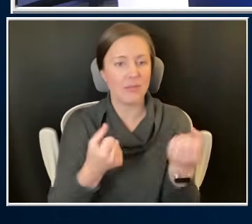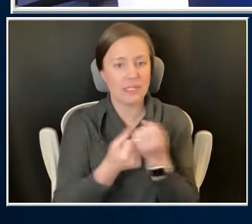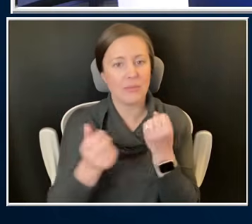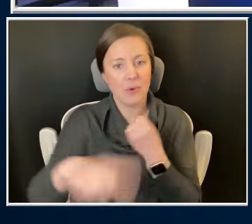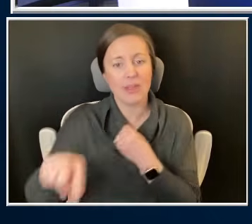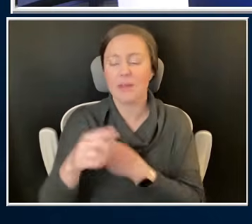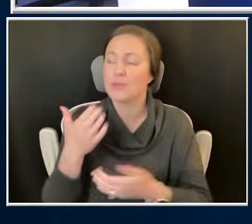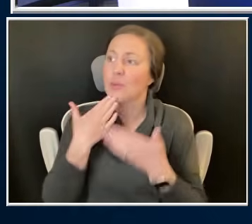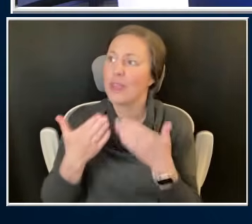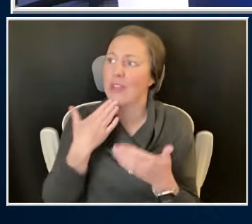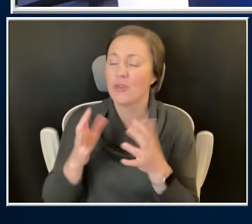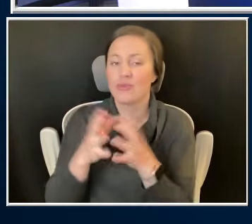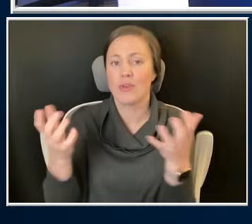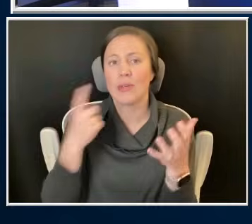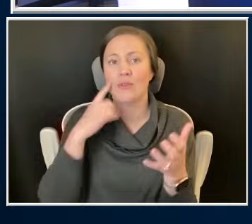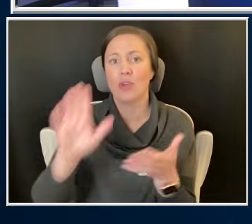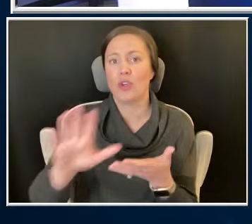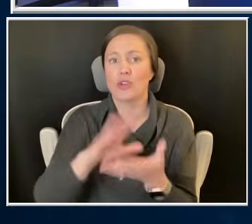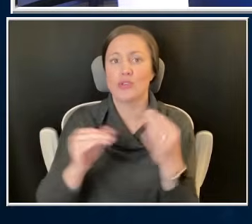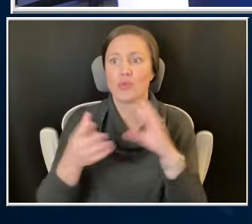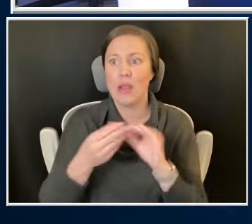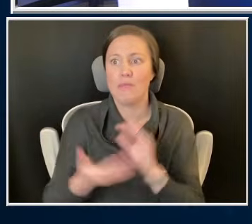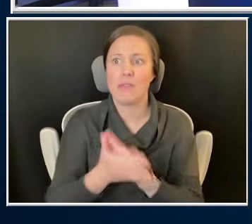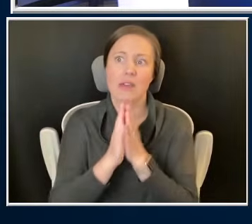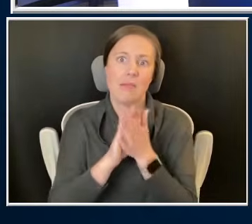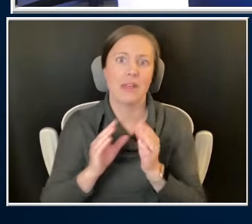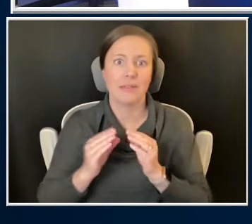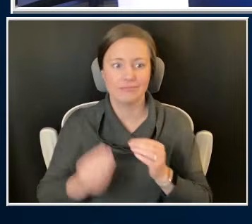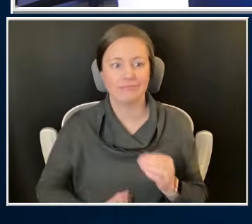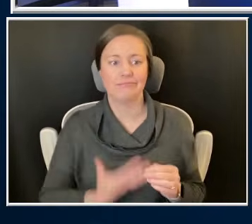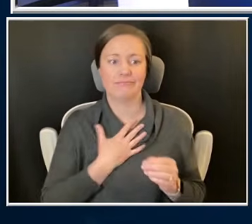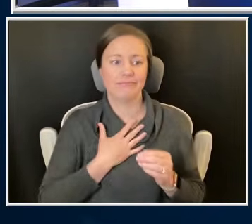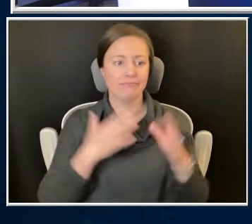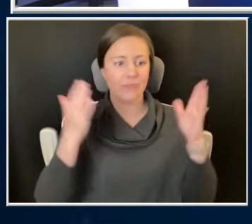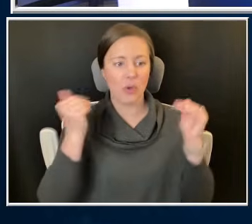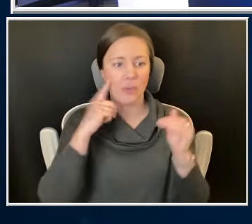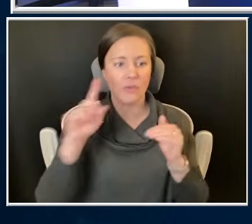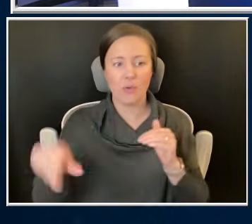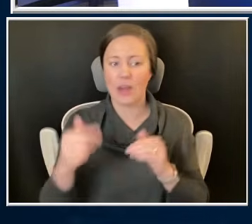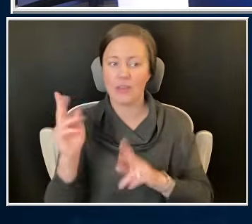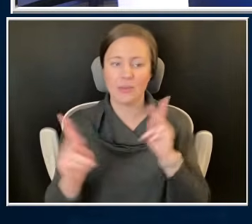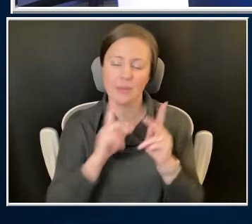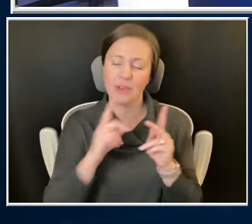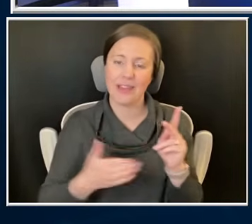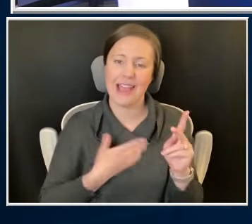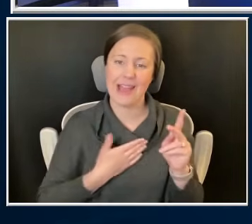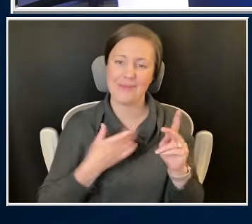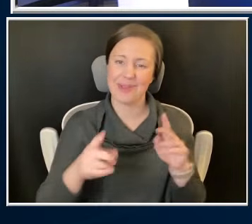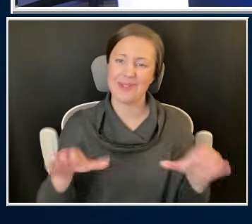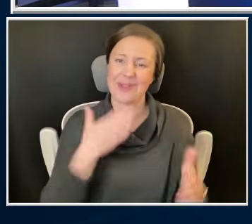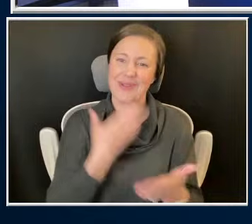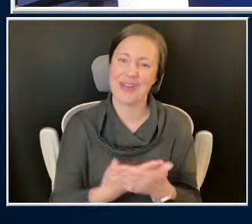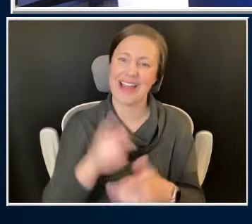turning your story into hope for other people. And we're just glad you're doing well, and we can't wait to see you next.